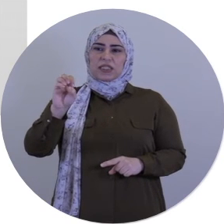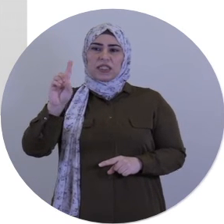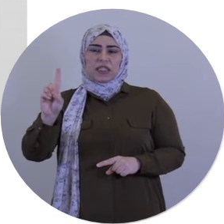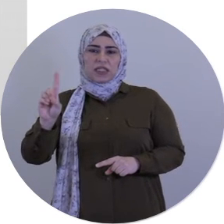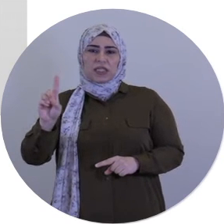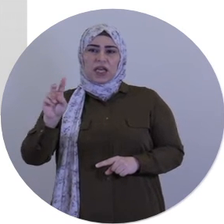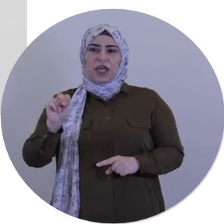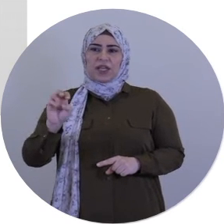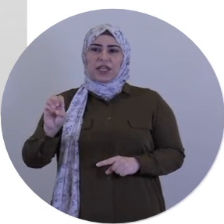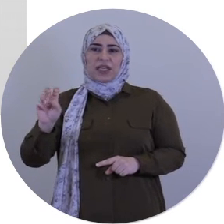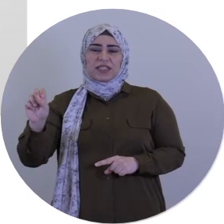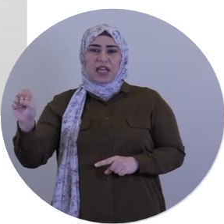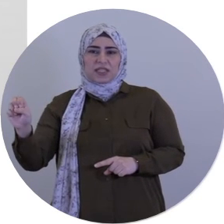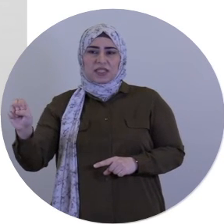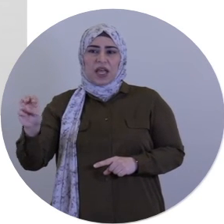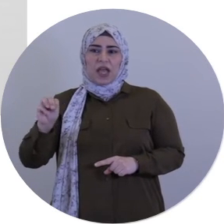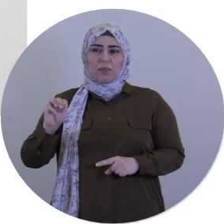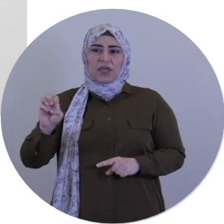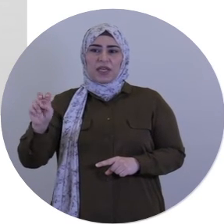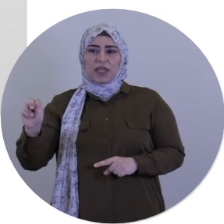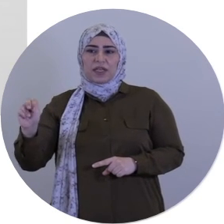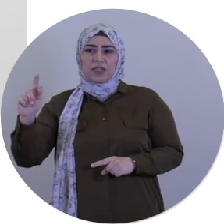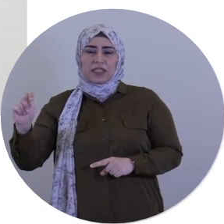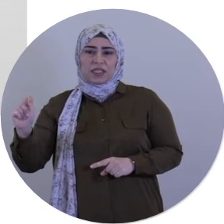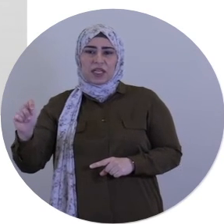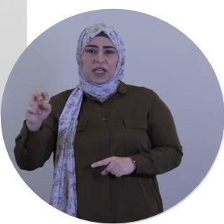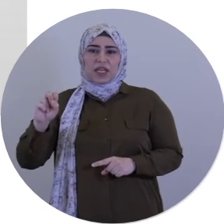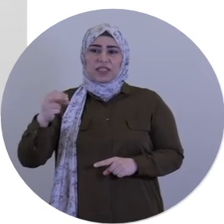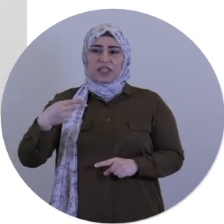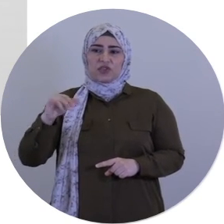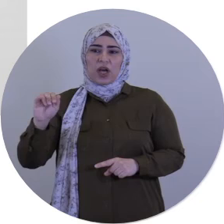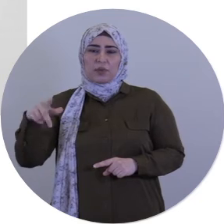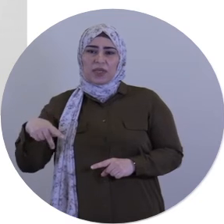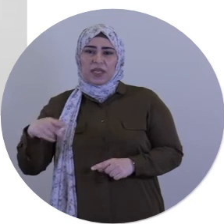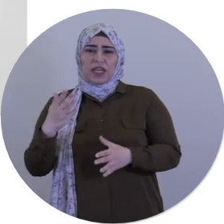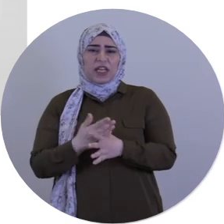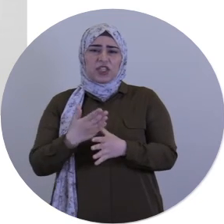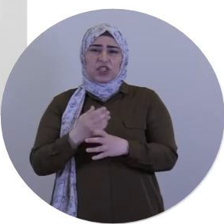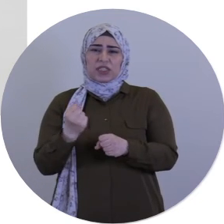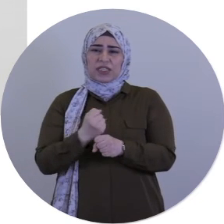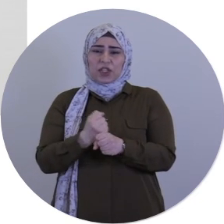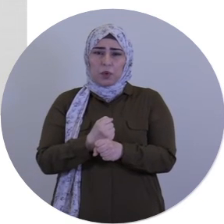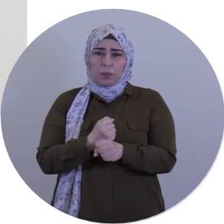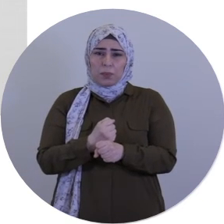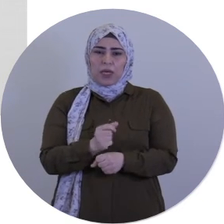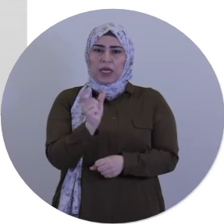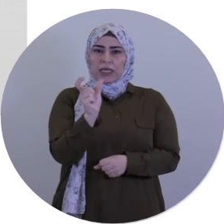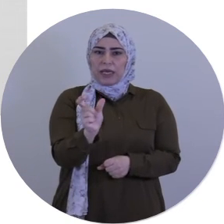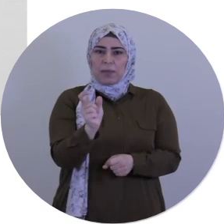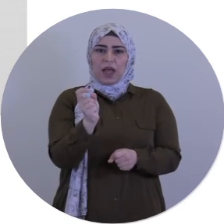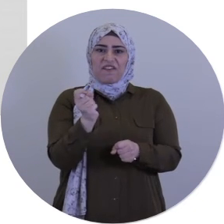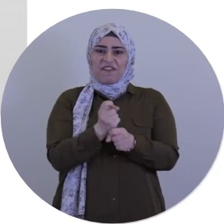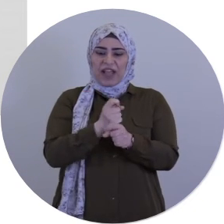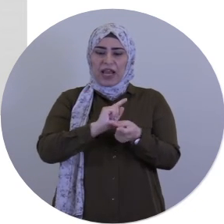less. Remember, some suffixes change words into nouns. For example, iced. If I say this is a modernized